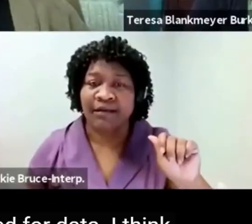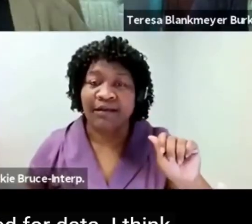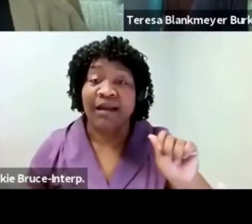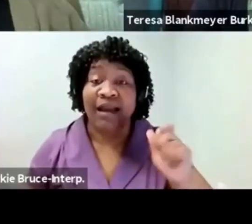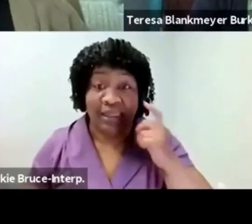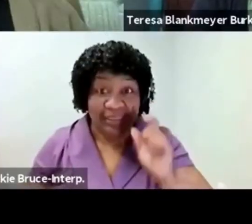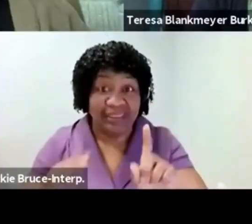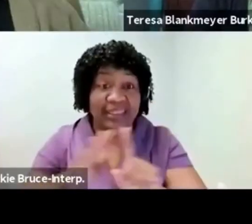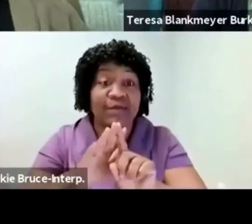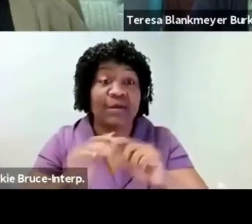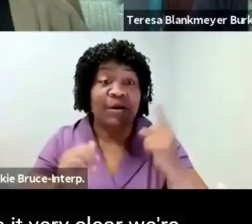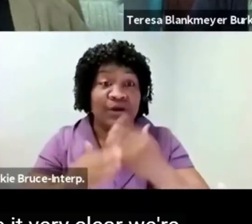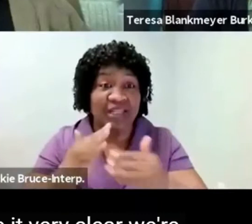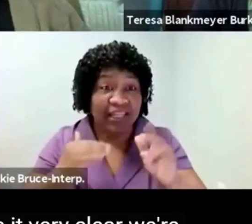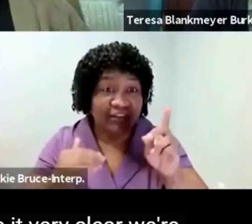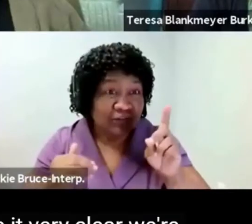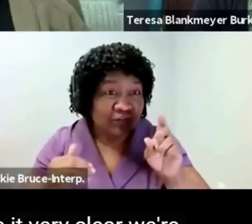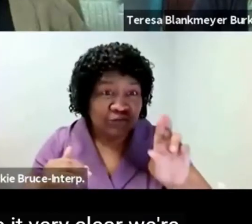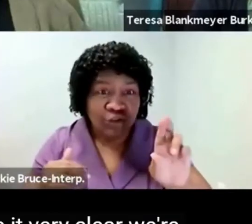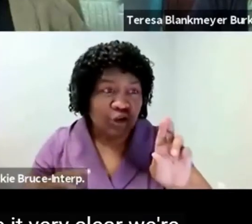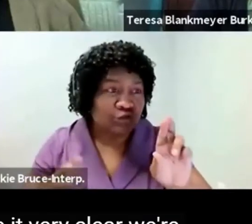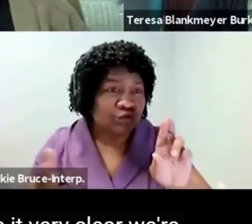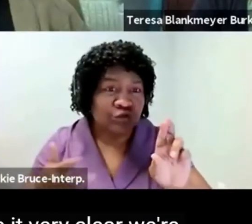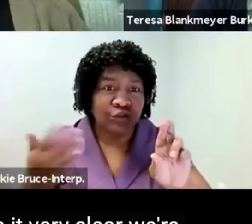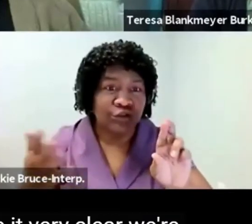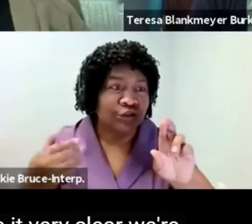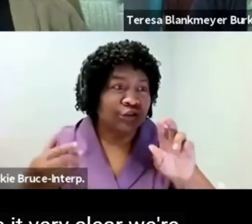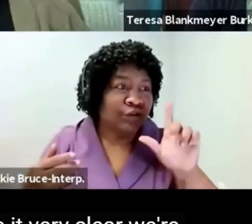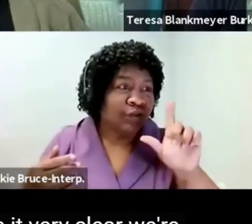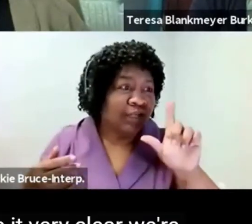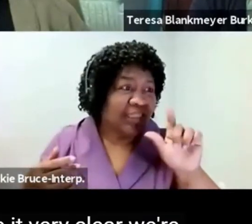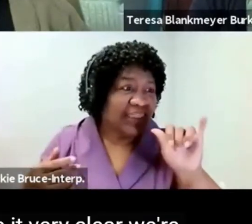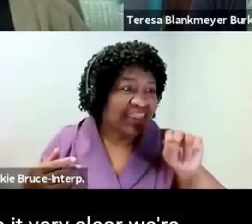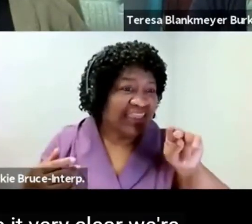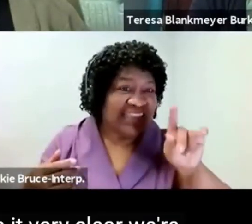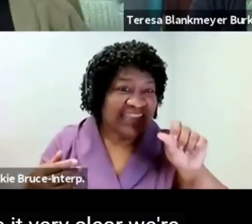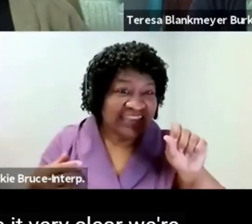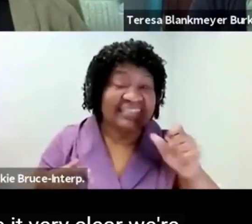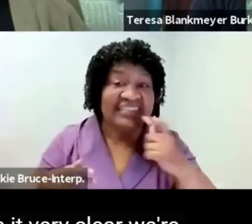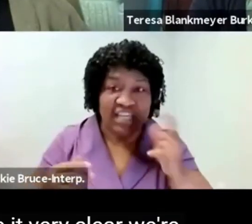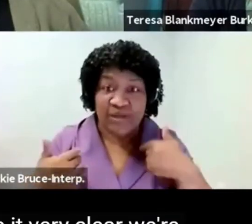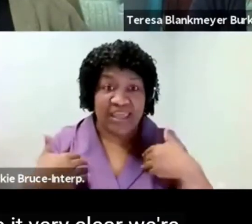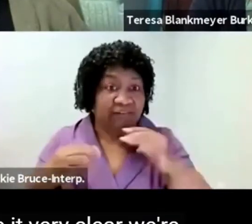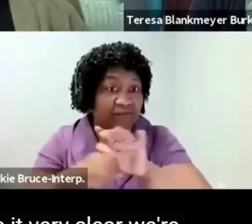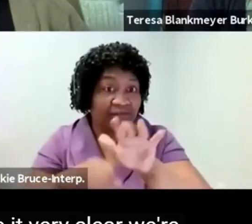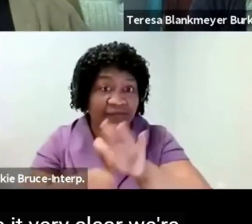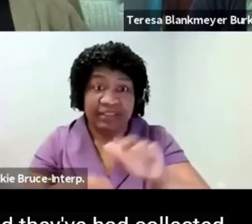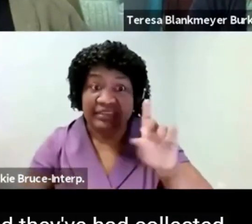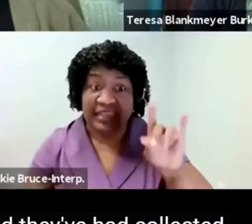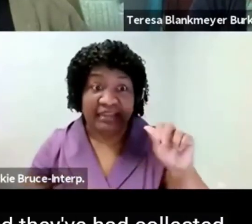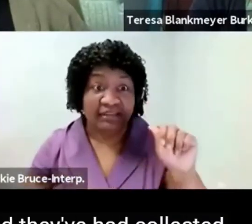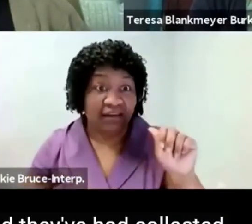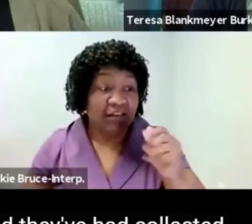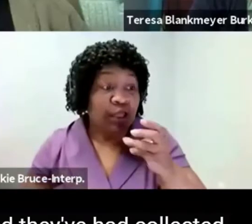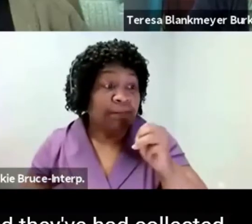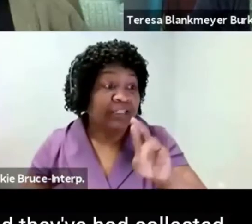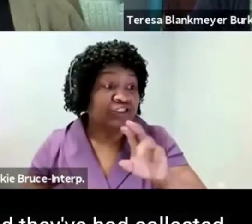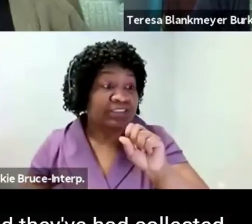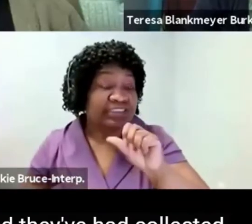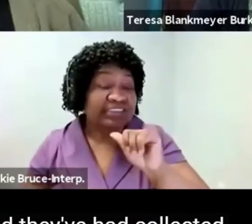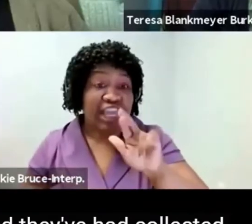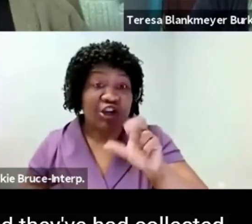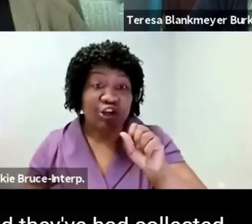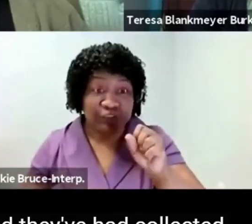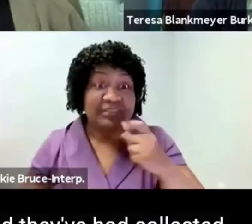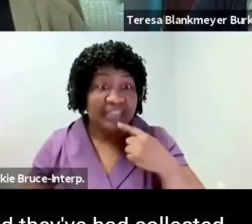came up on the one hand, Dr. Lendes made it very clear that we're lacking data, while Mr. Sayers highlighted